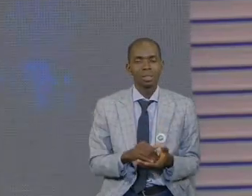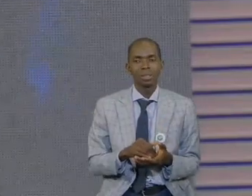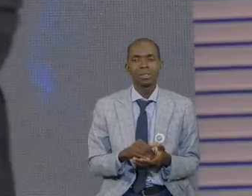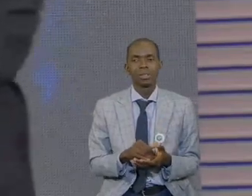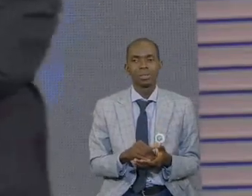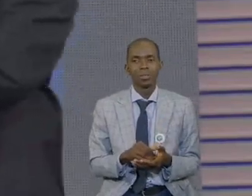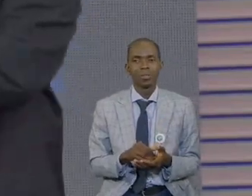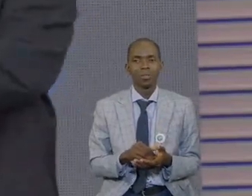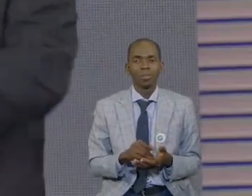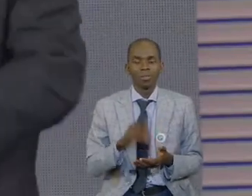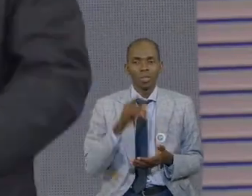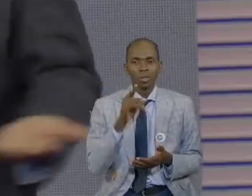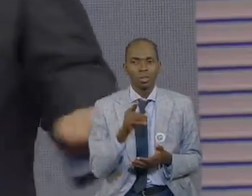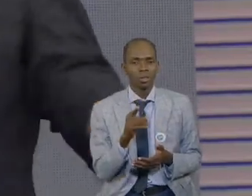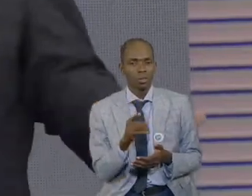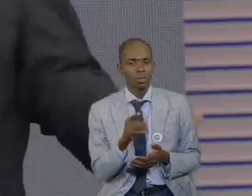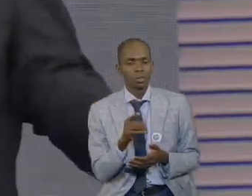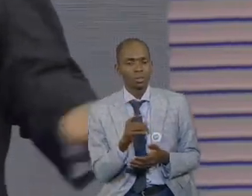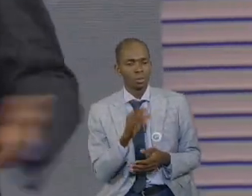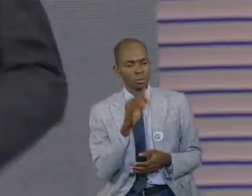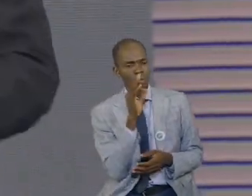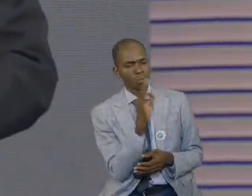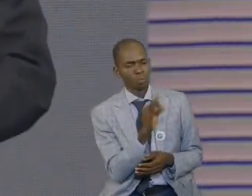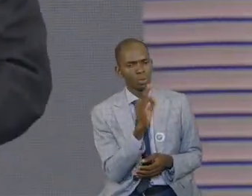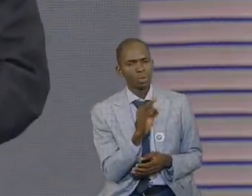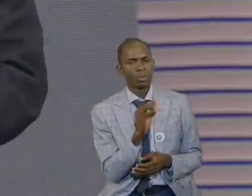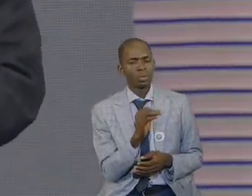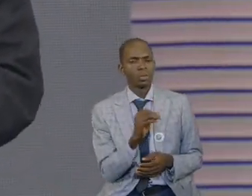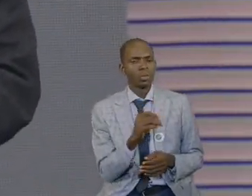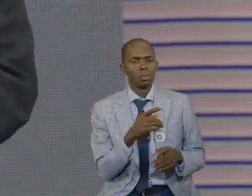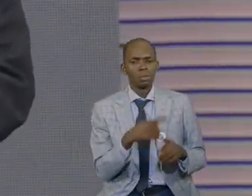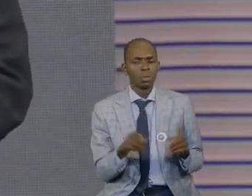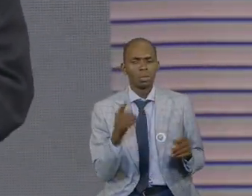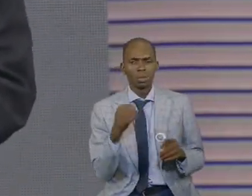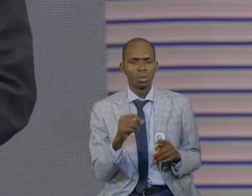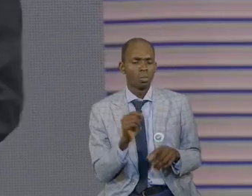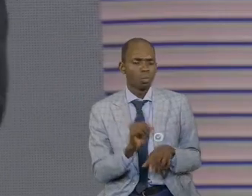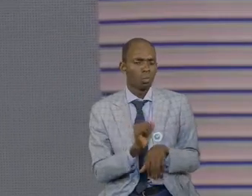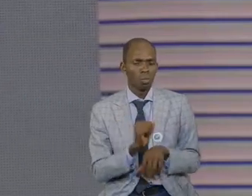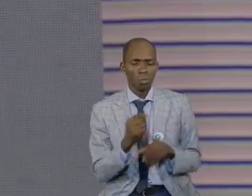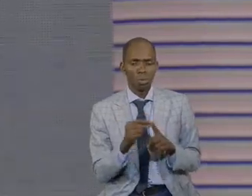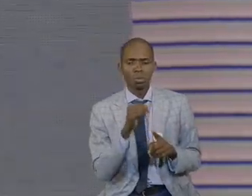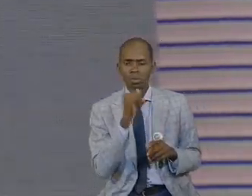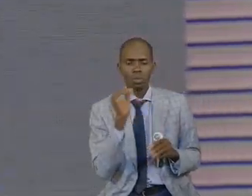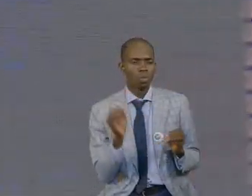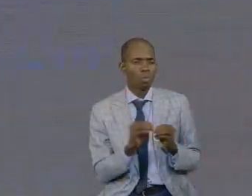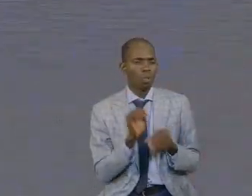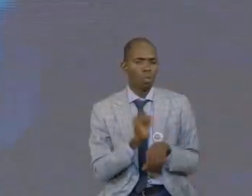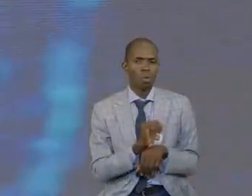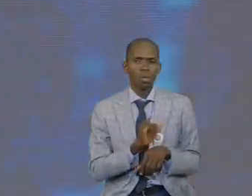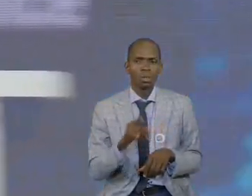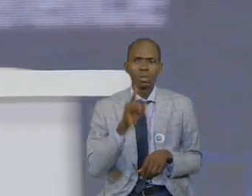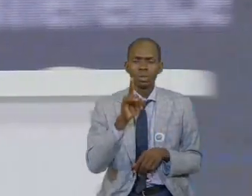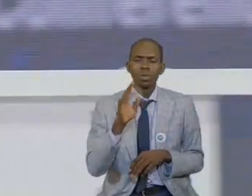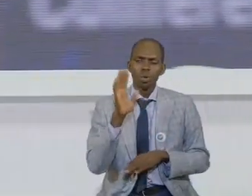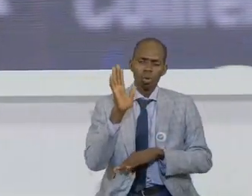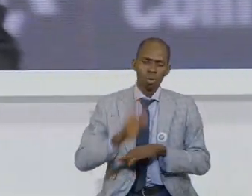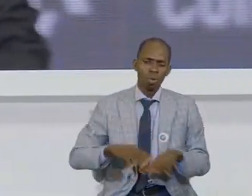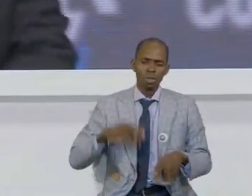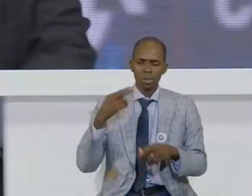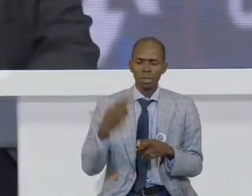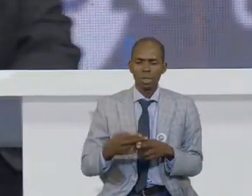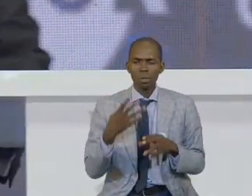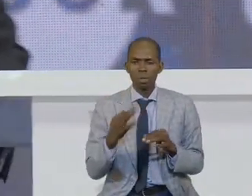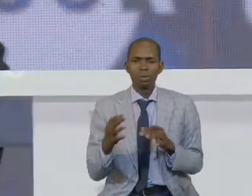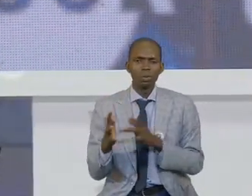You preach, you quote the word, they are no more working for whatever reason. You mention the name of